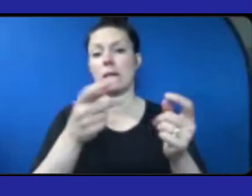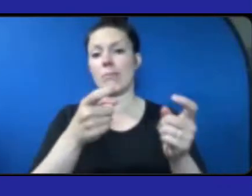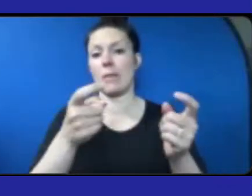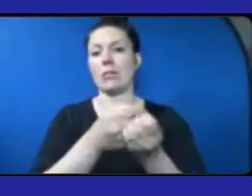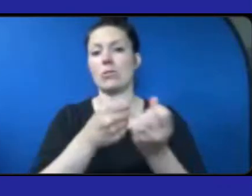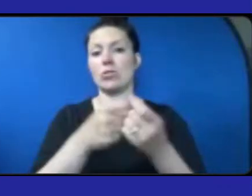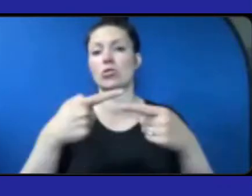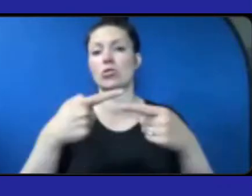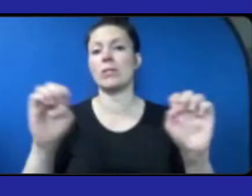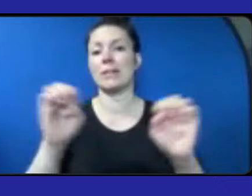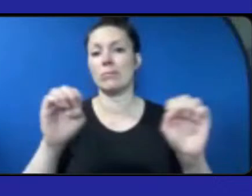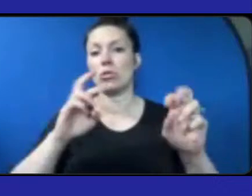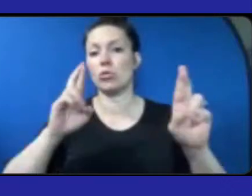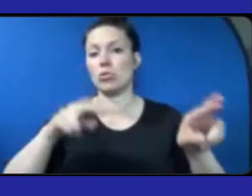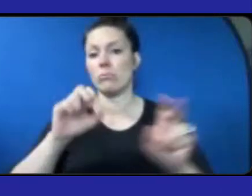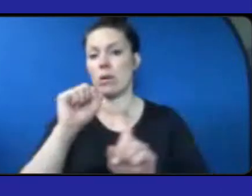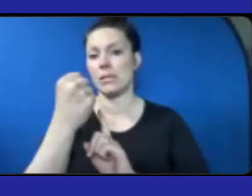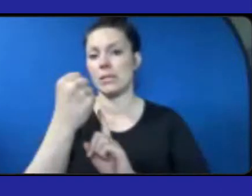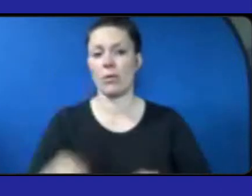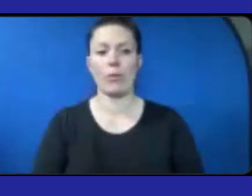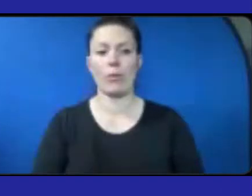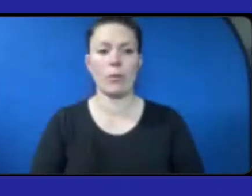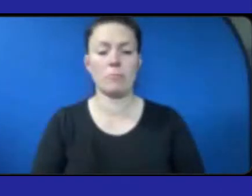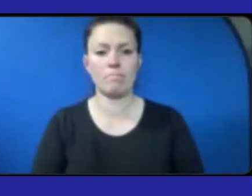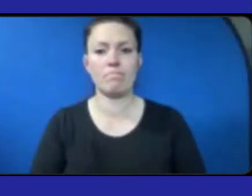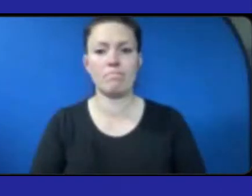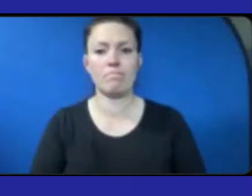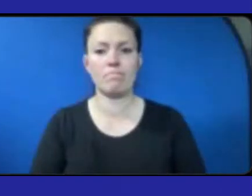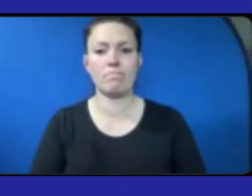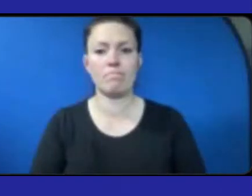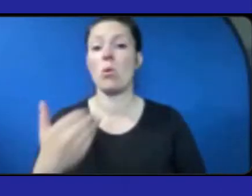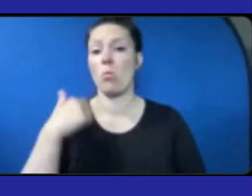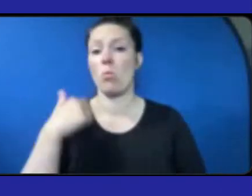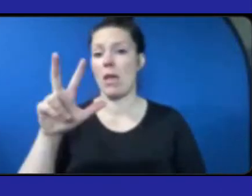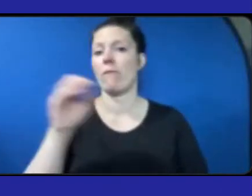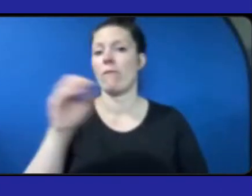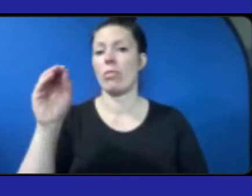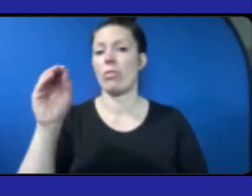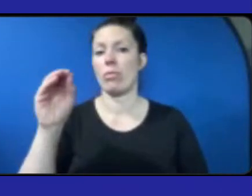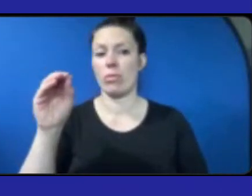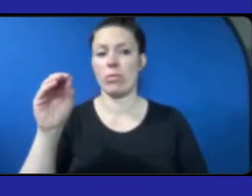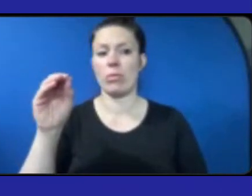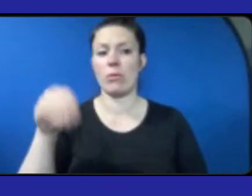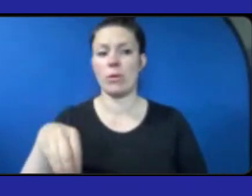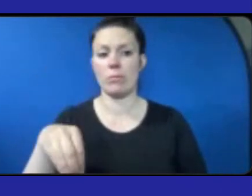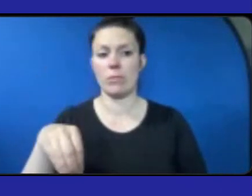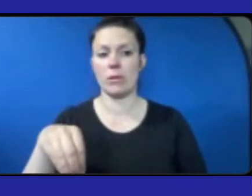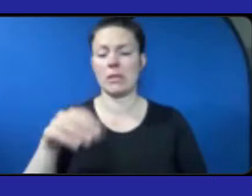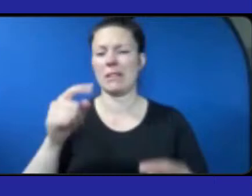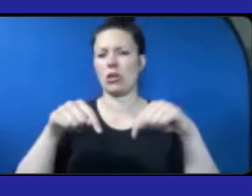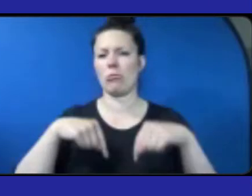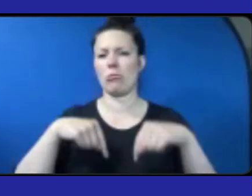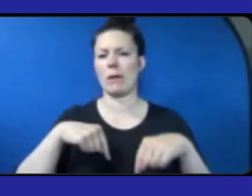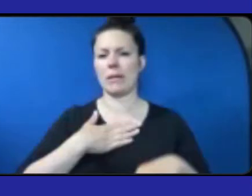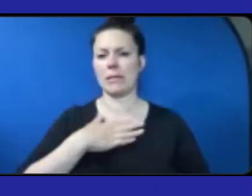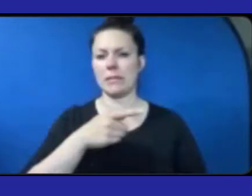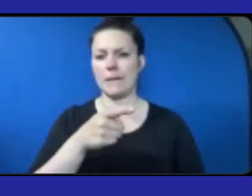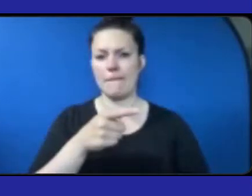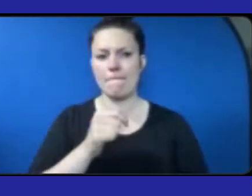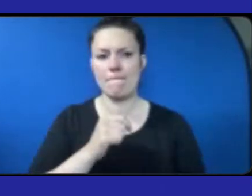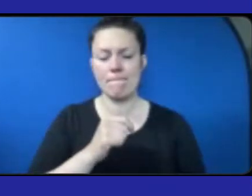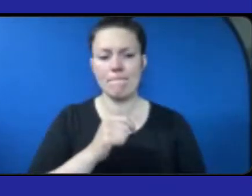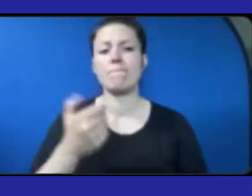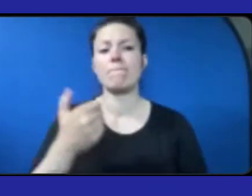emergency response scenario. We had 30%, if you could go back for a moment. We